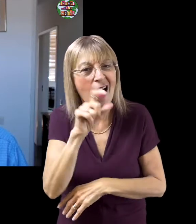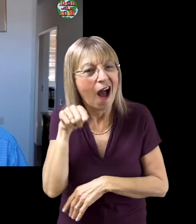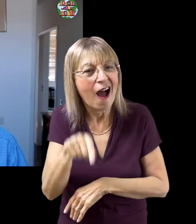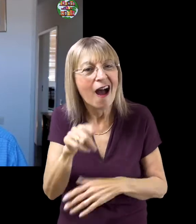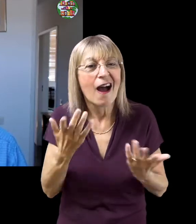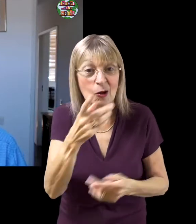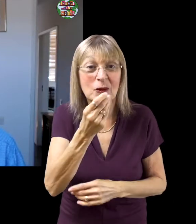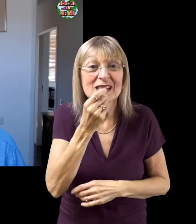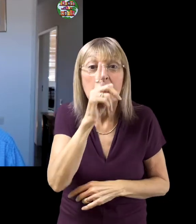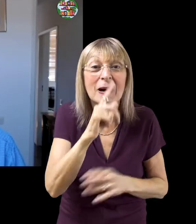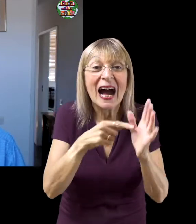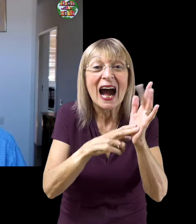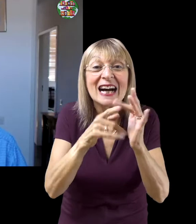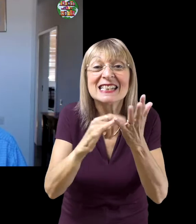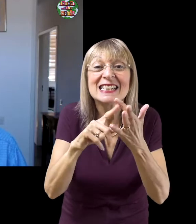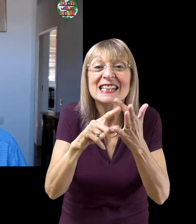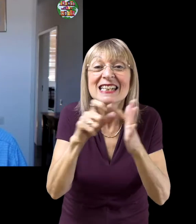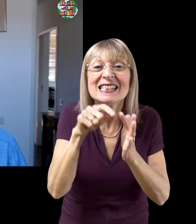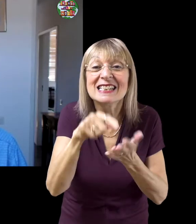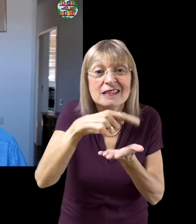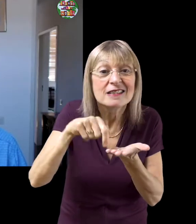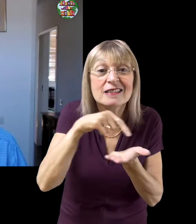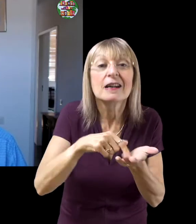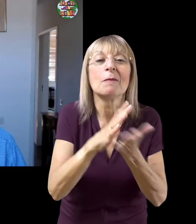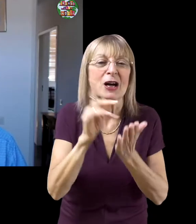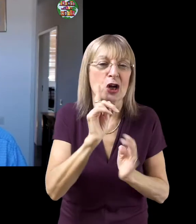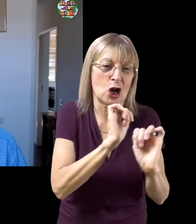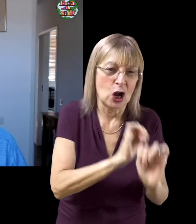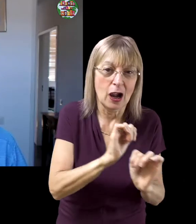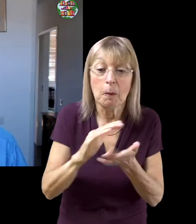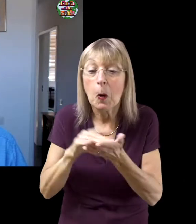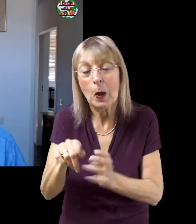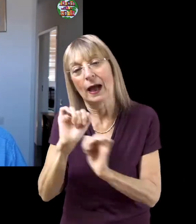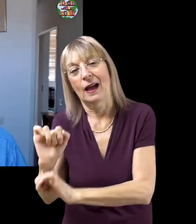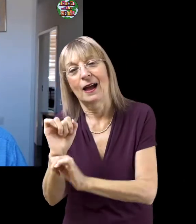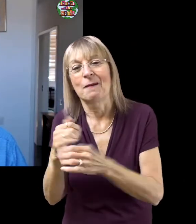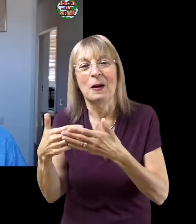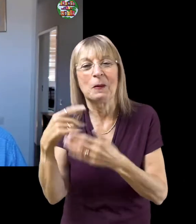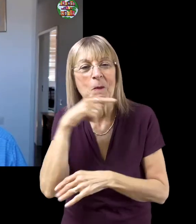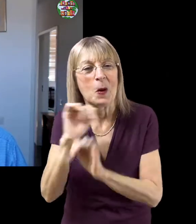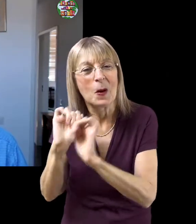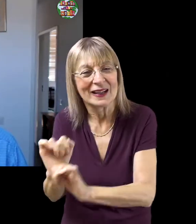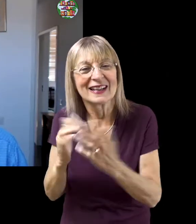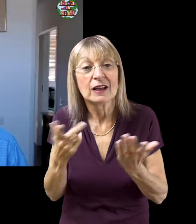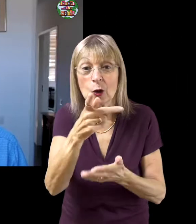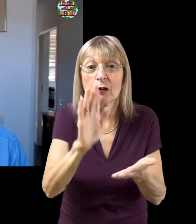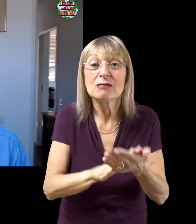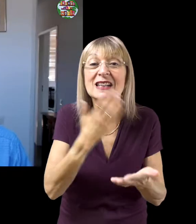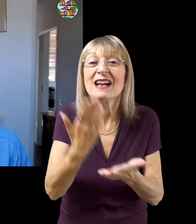reveal color. So you pink aniseed sweets on the rusk for baby girls and blue ones for baby